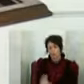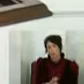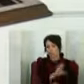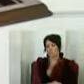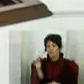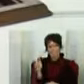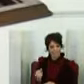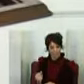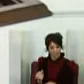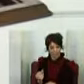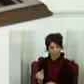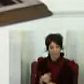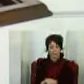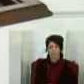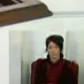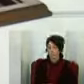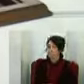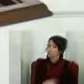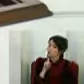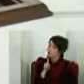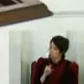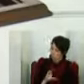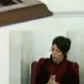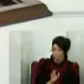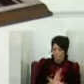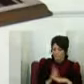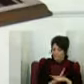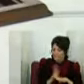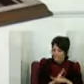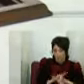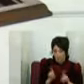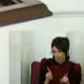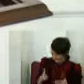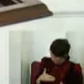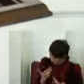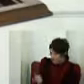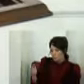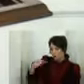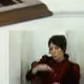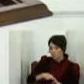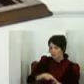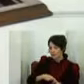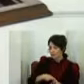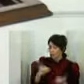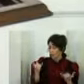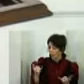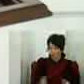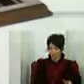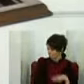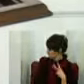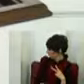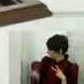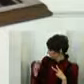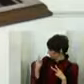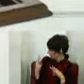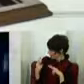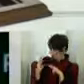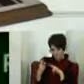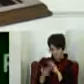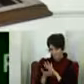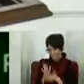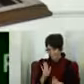Eve. As I say, we are a busy congregation, but we are glad that you are here this morning. So can we turn now to one another and offer a sign of peace, a sign